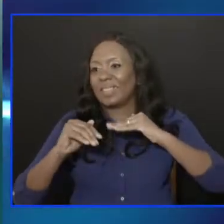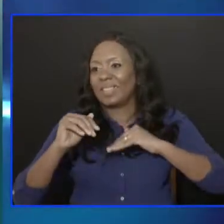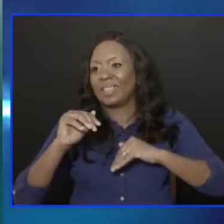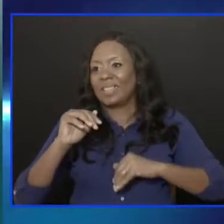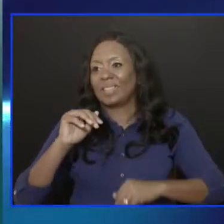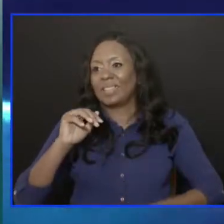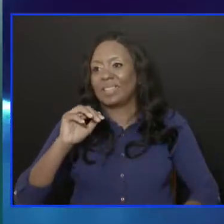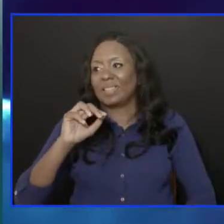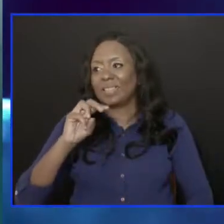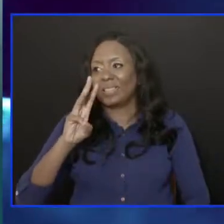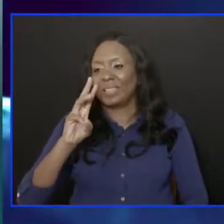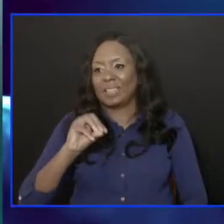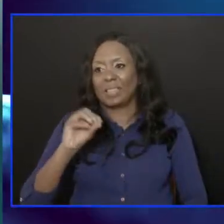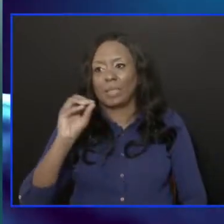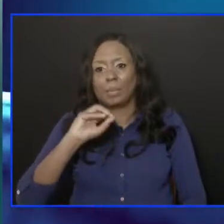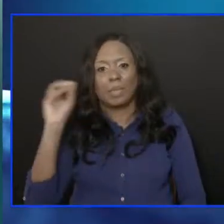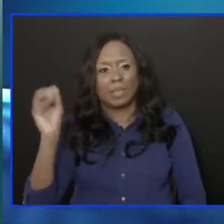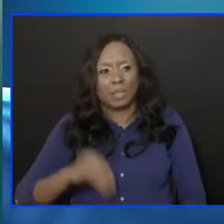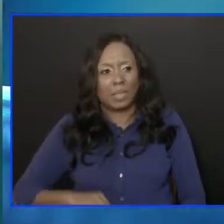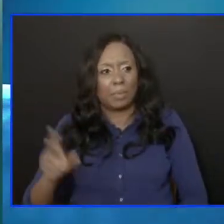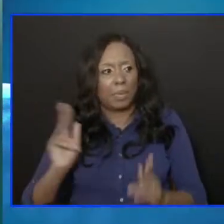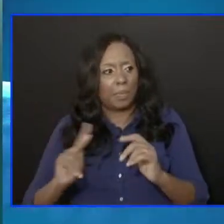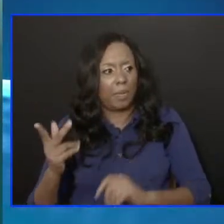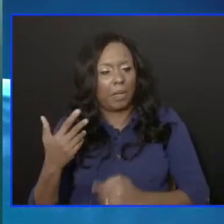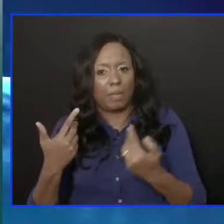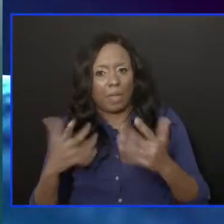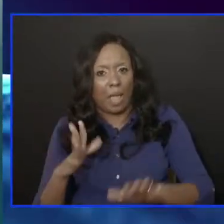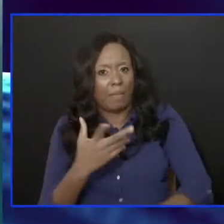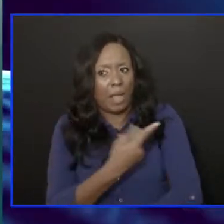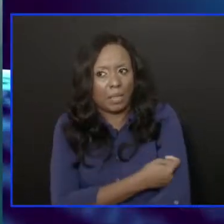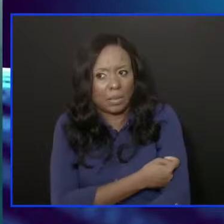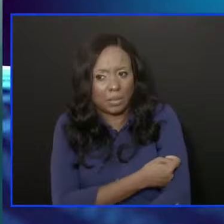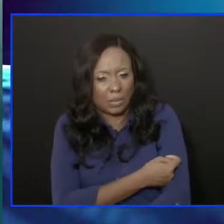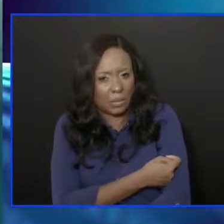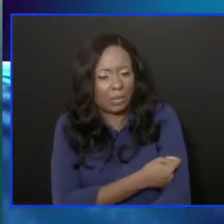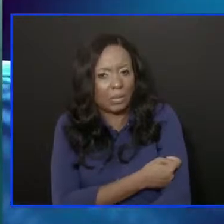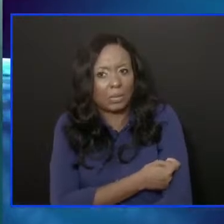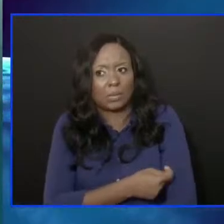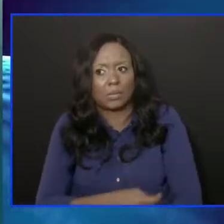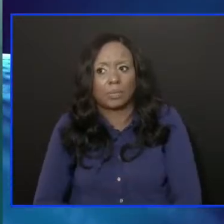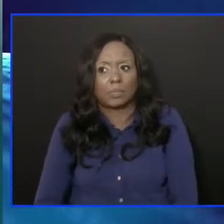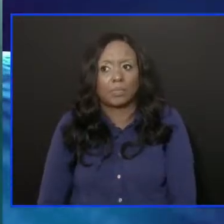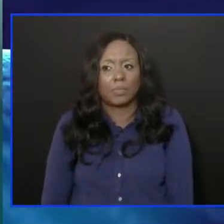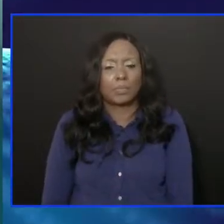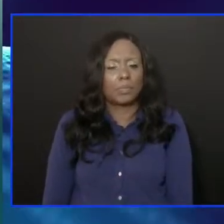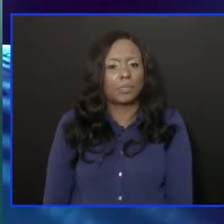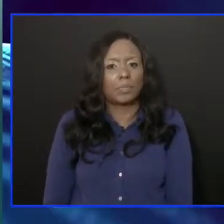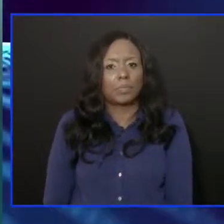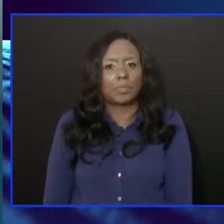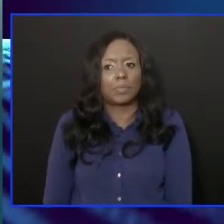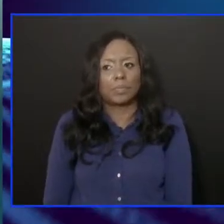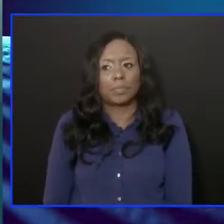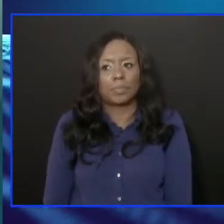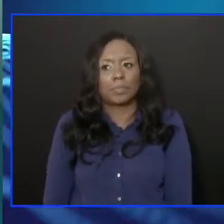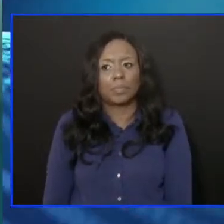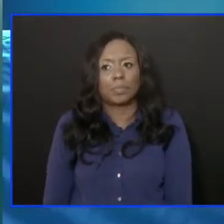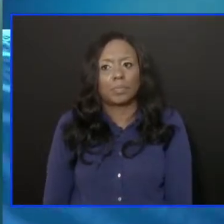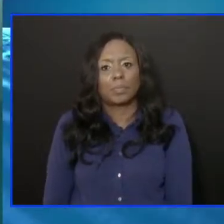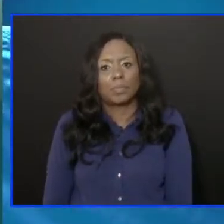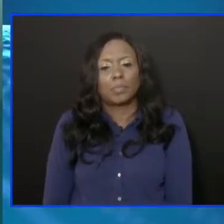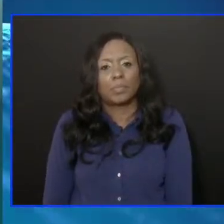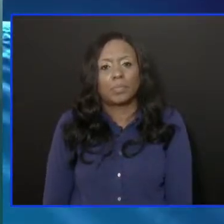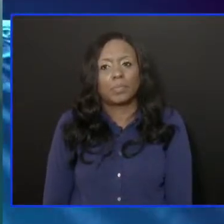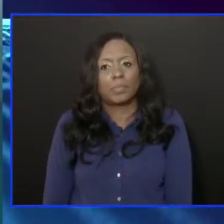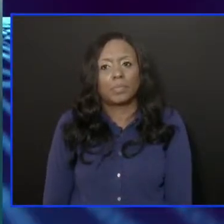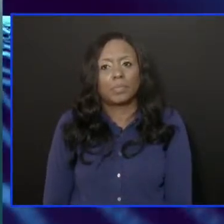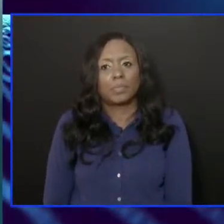to 58 point. How much would this have played a part in the decision to